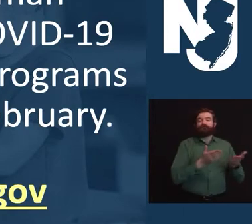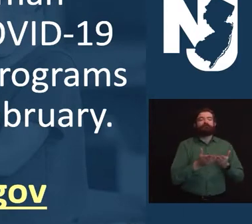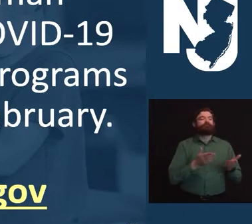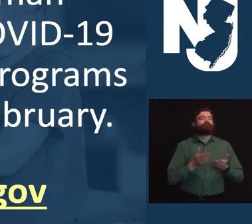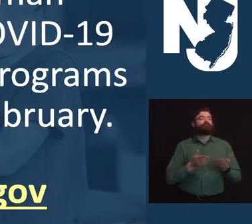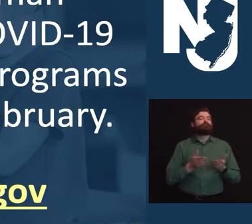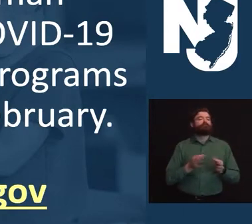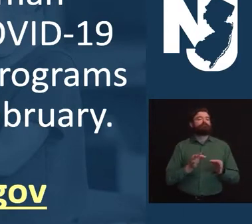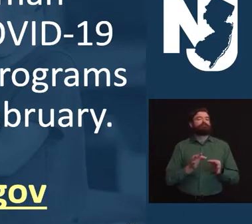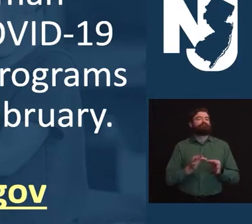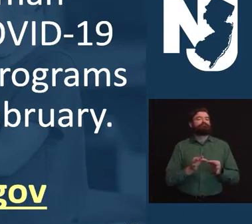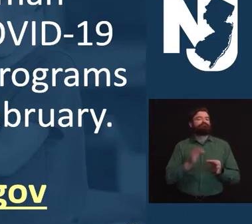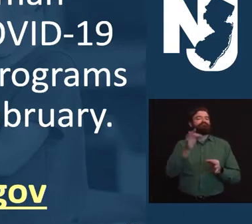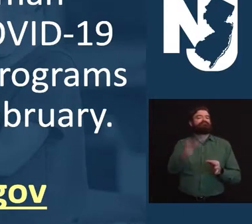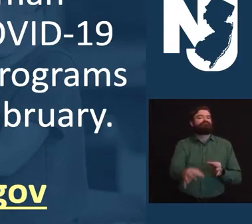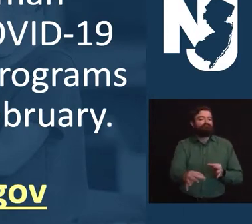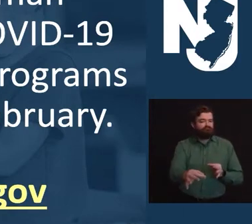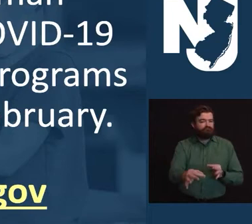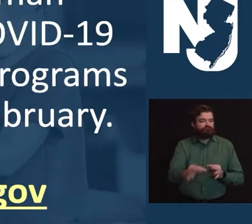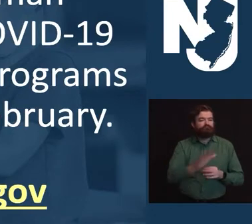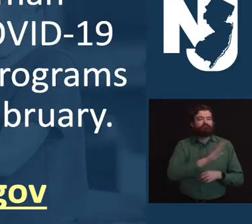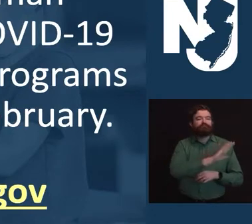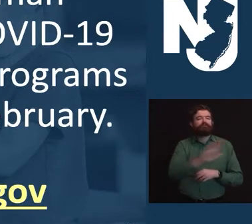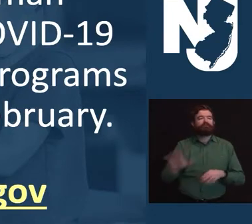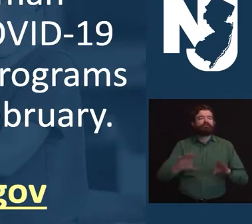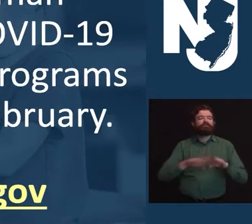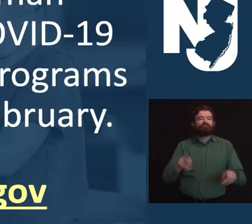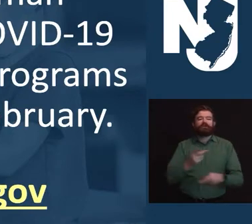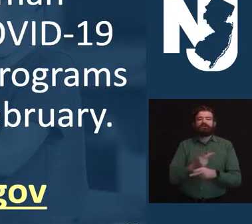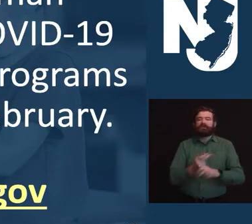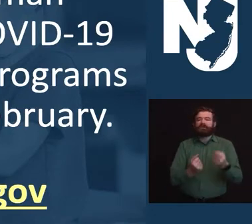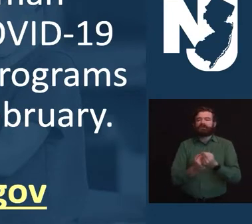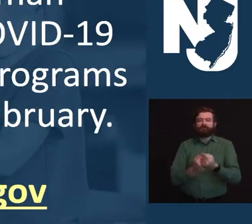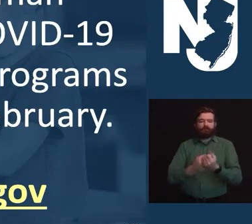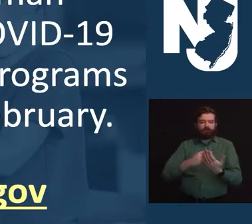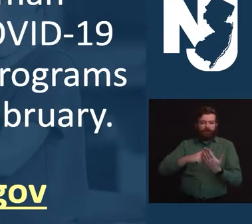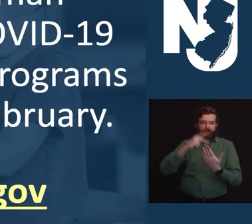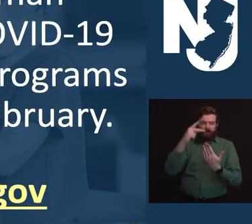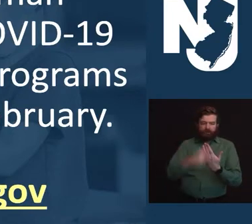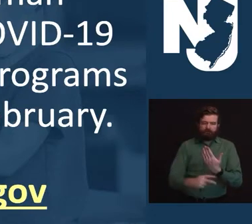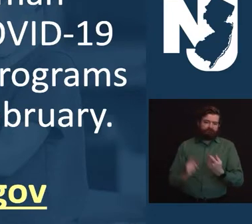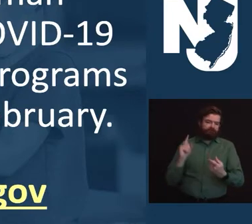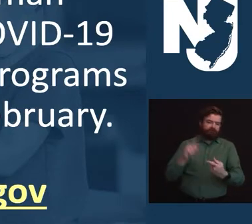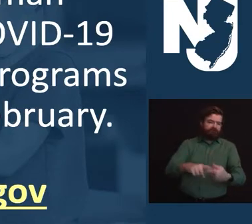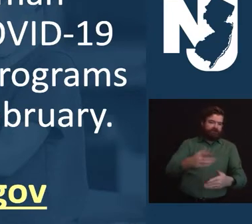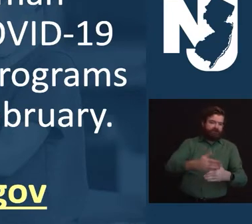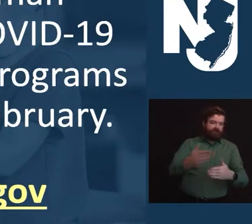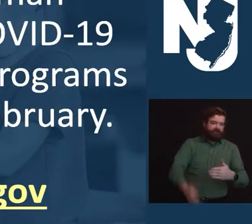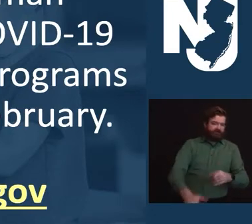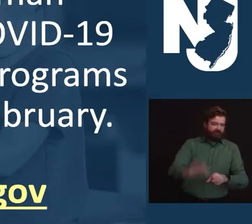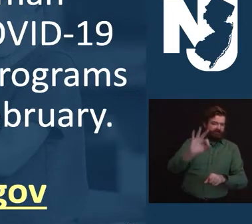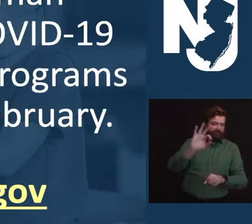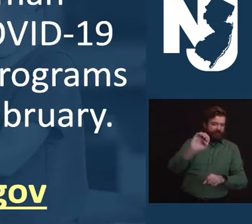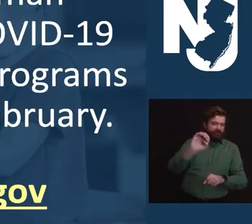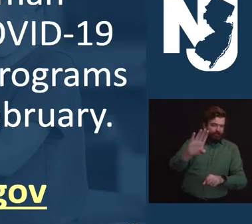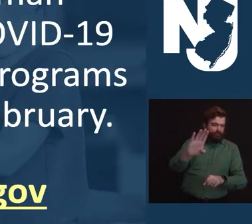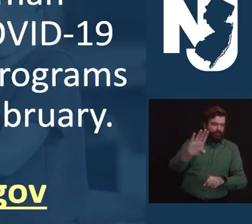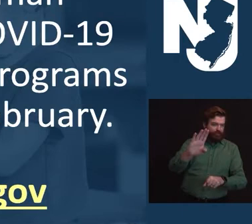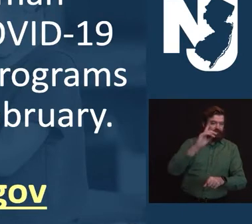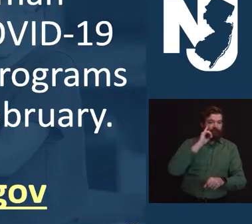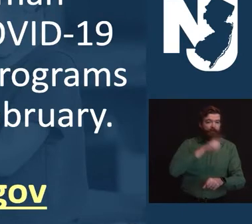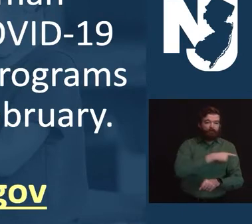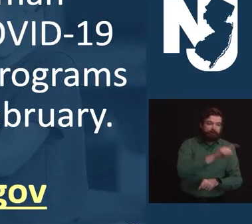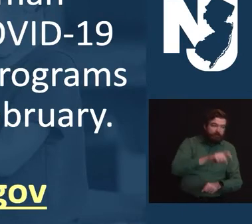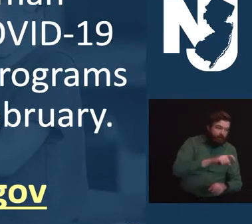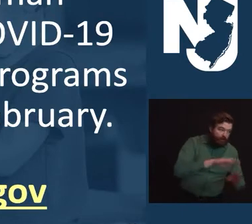care assistance programs for families and providers through the end of February. The department will also continue to waive